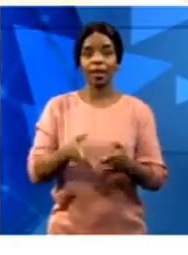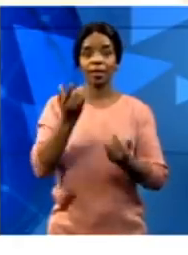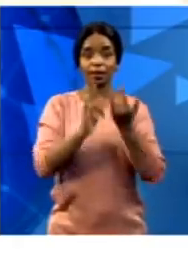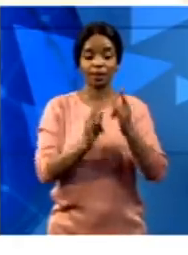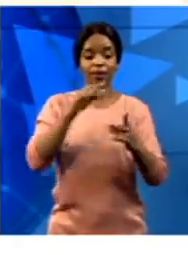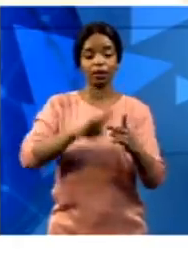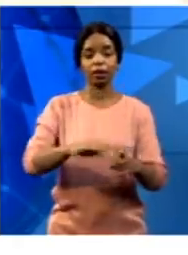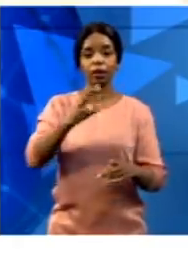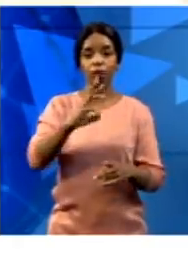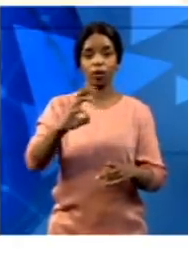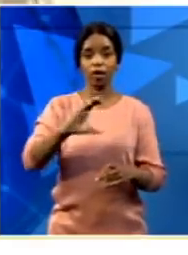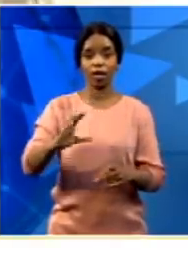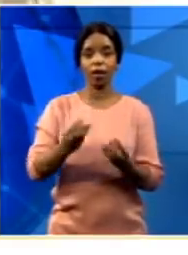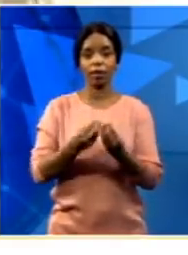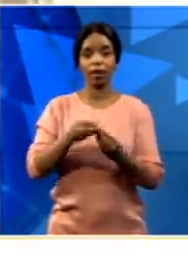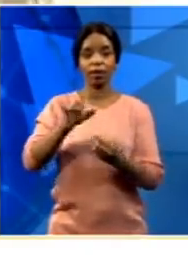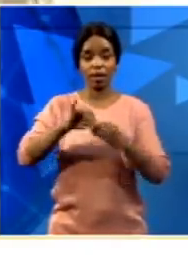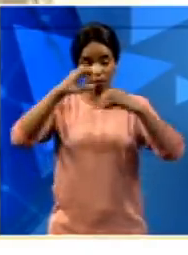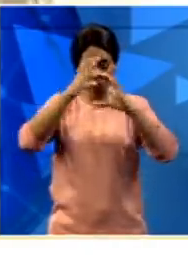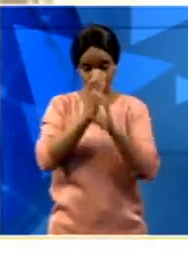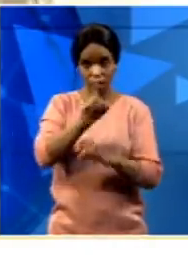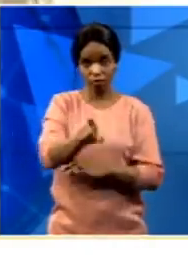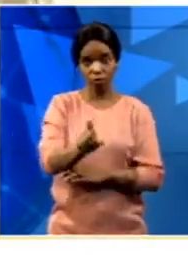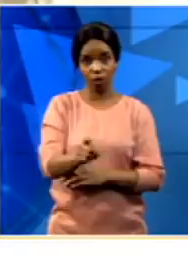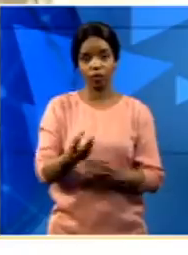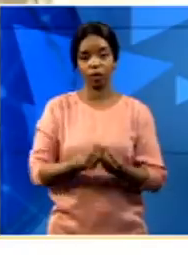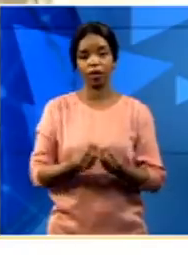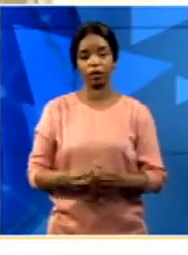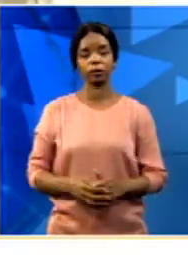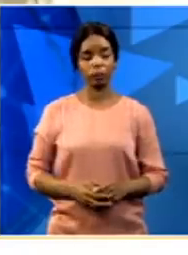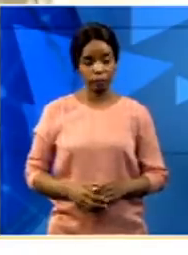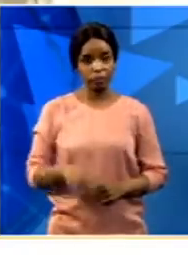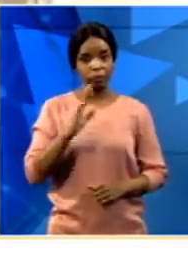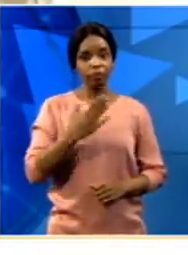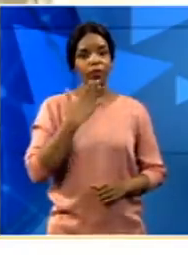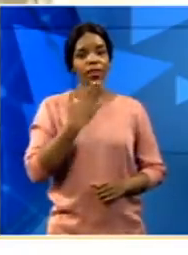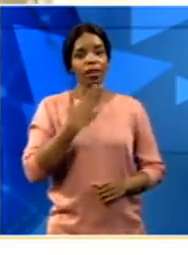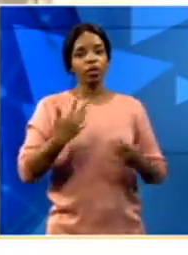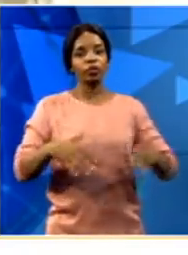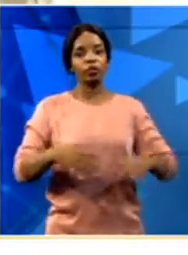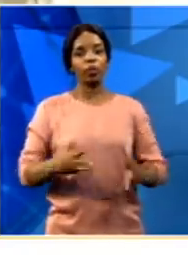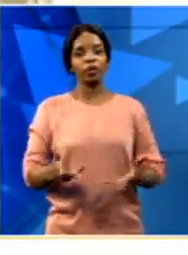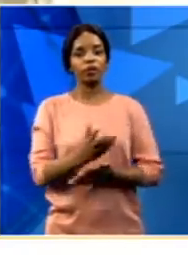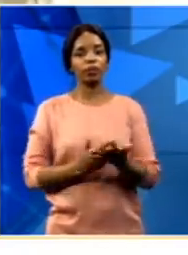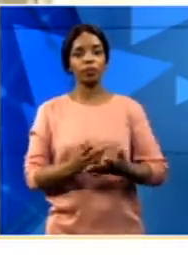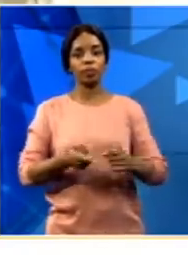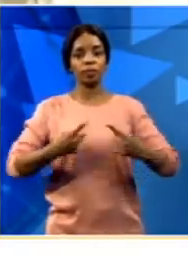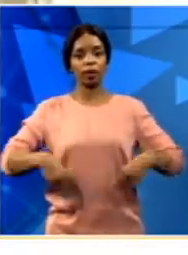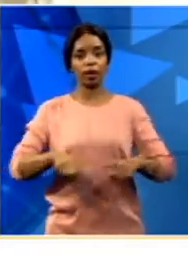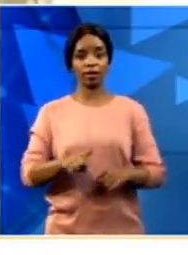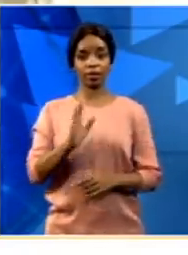like Wesgro, will be focused on. All right, Tim, thanks so much for talking to us here on the program. Great initiative from Wesgro.